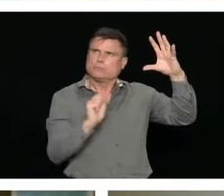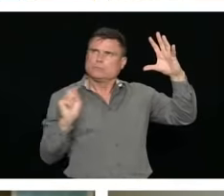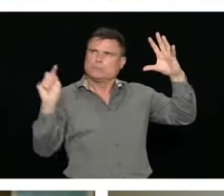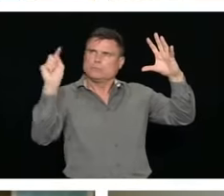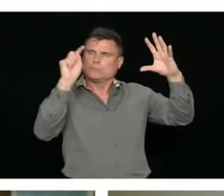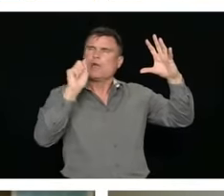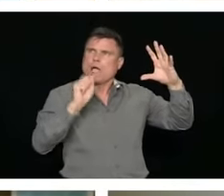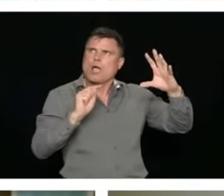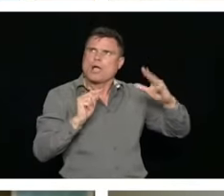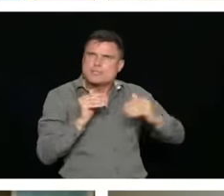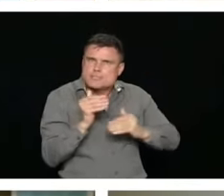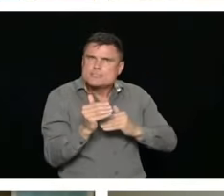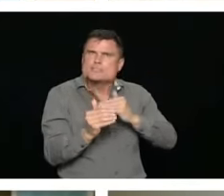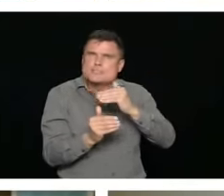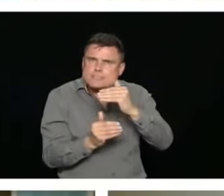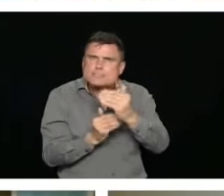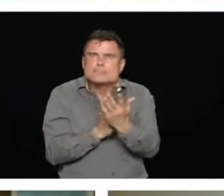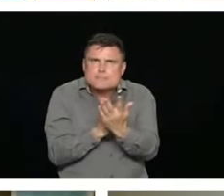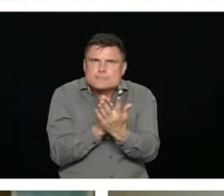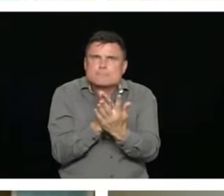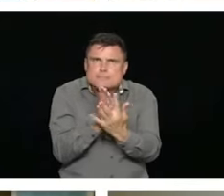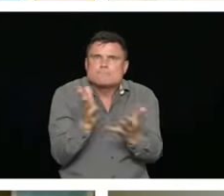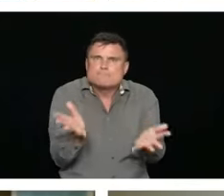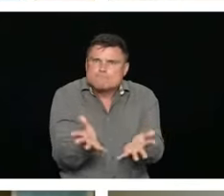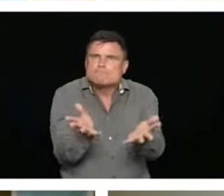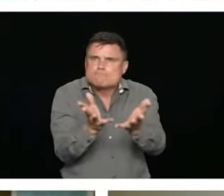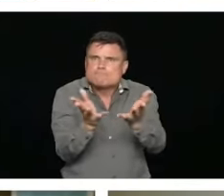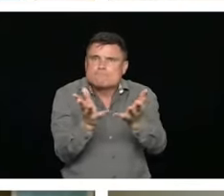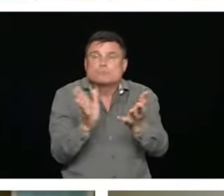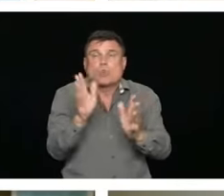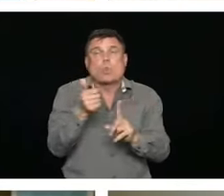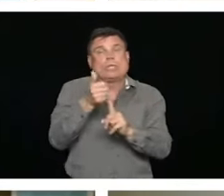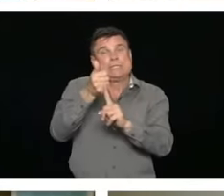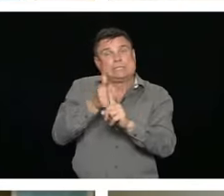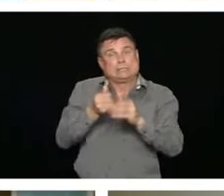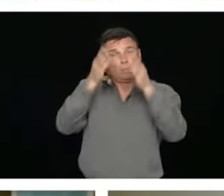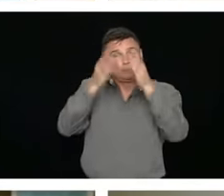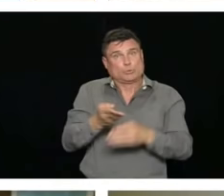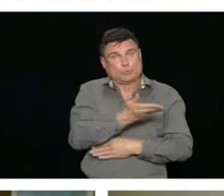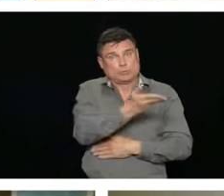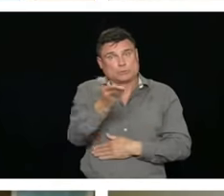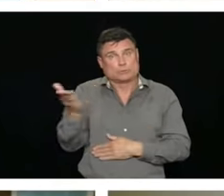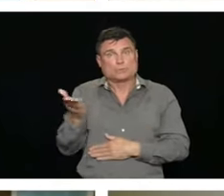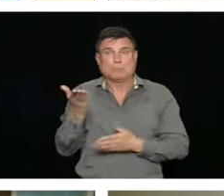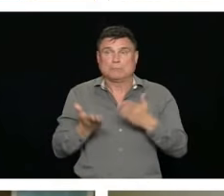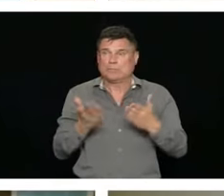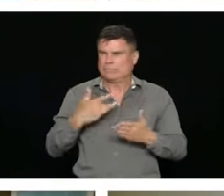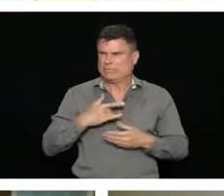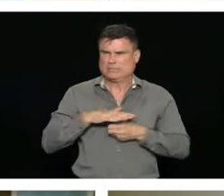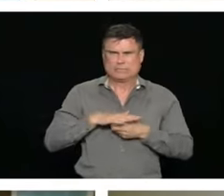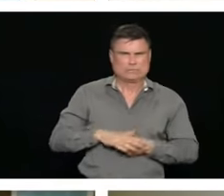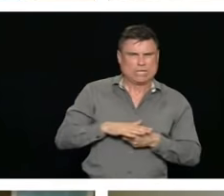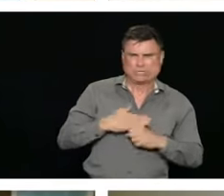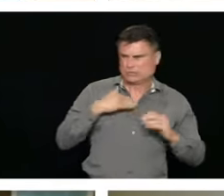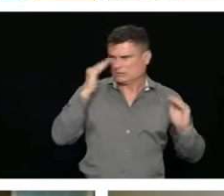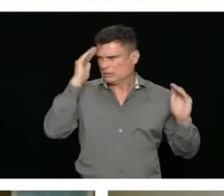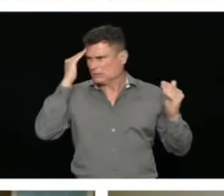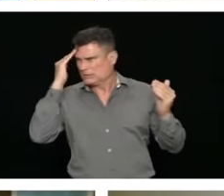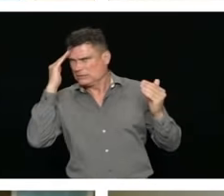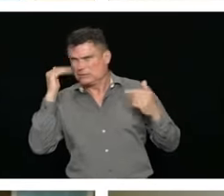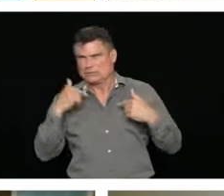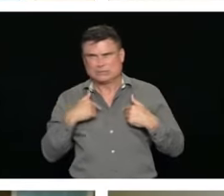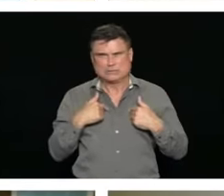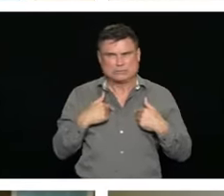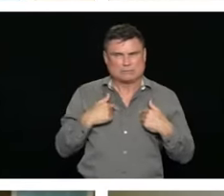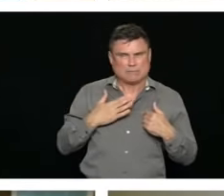the bigger picture. And BC is doing a really good job right now. And so if you have concerns, then the best thing that Michelle can do